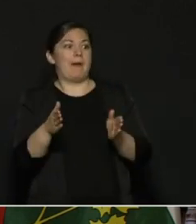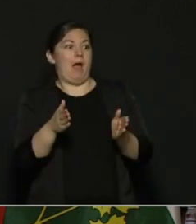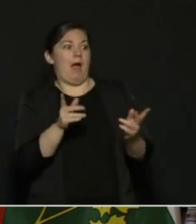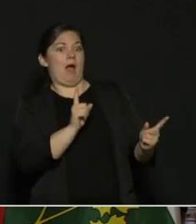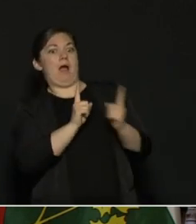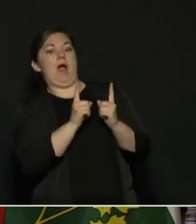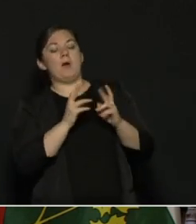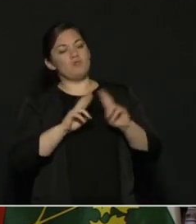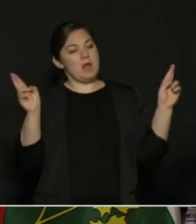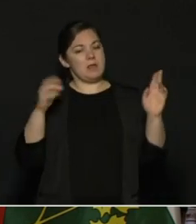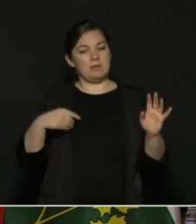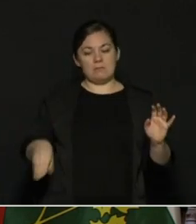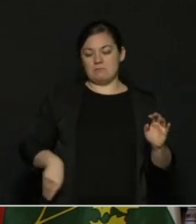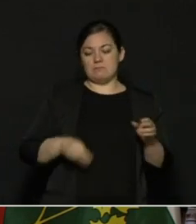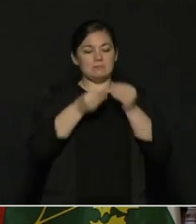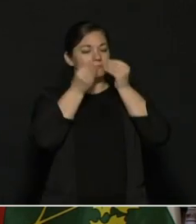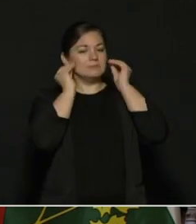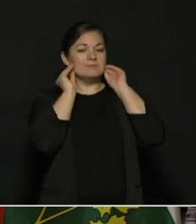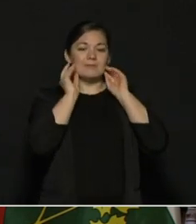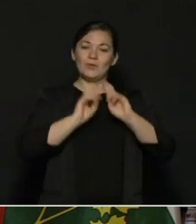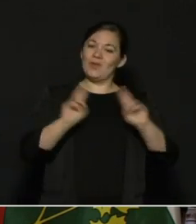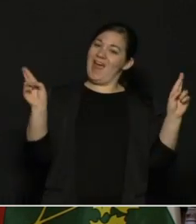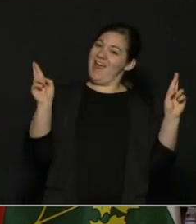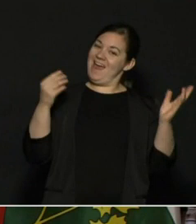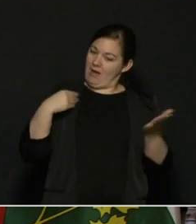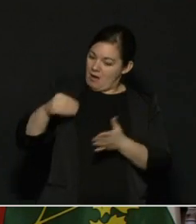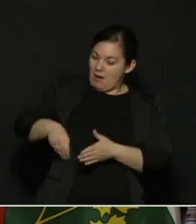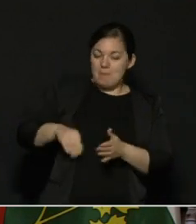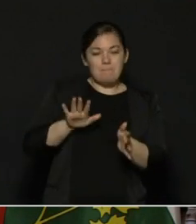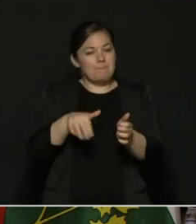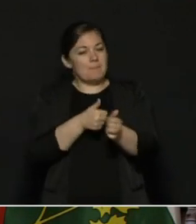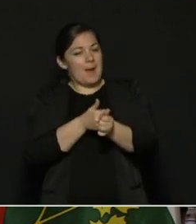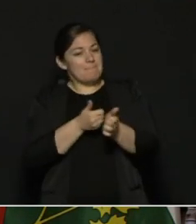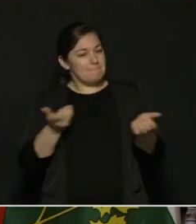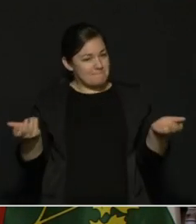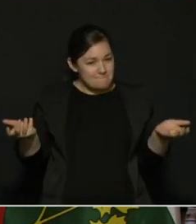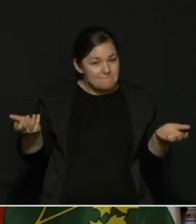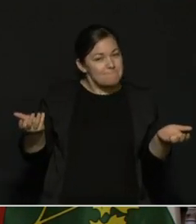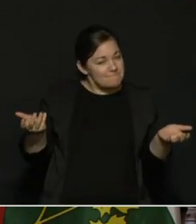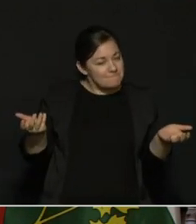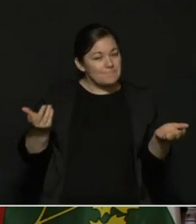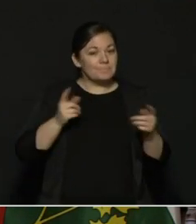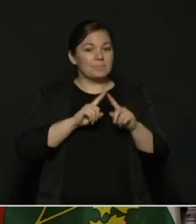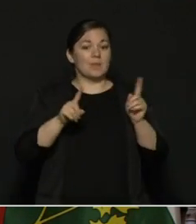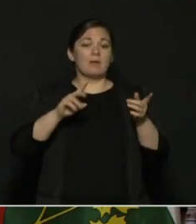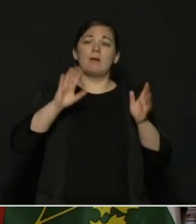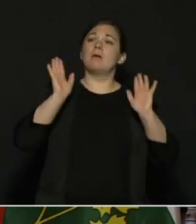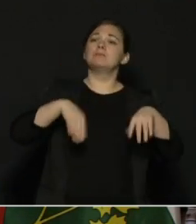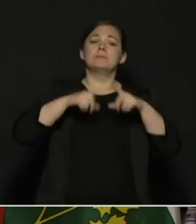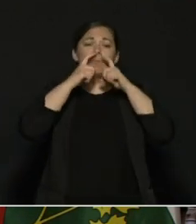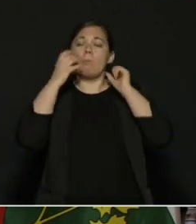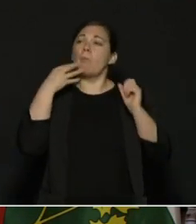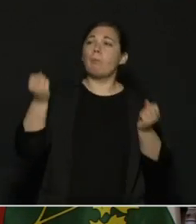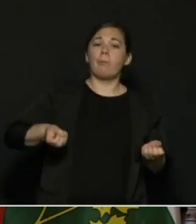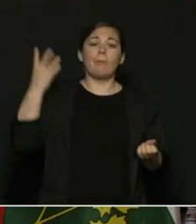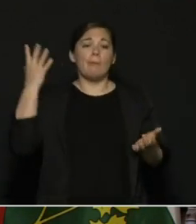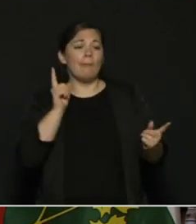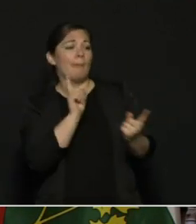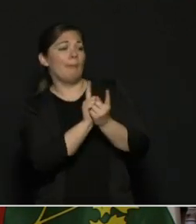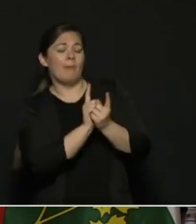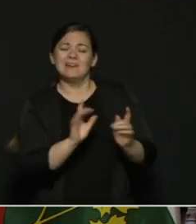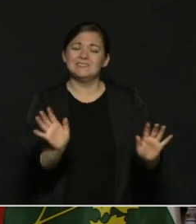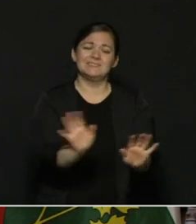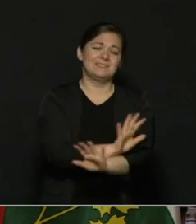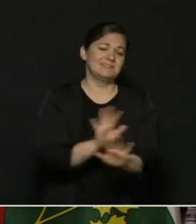back plan, a plan B in case you can't do that. Follow up? Thank you. My next question is, I mean, it seems